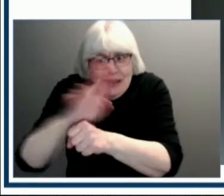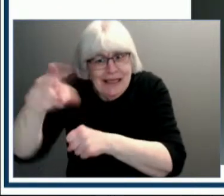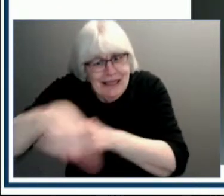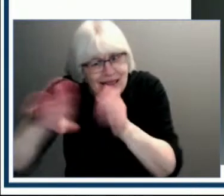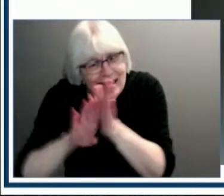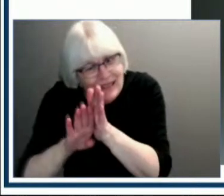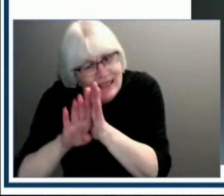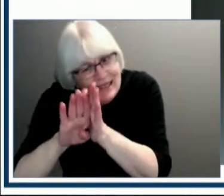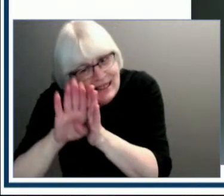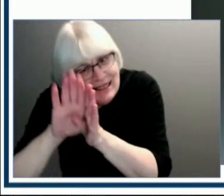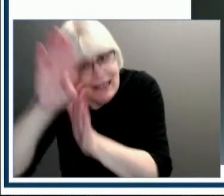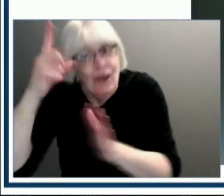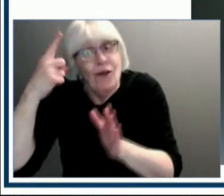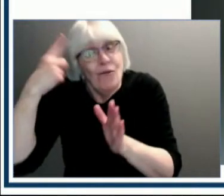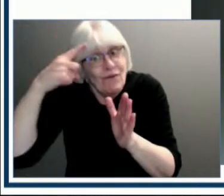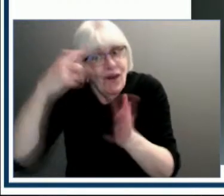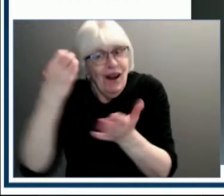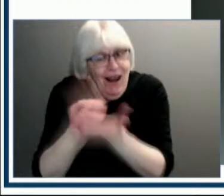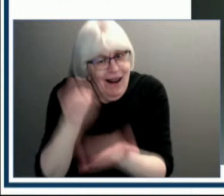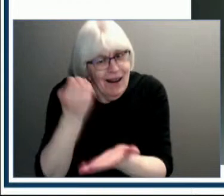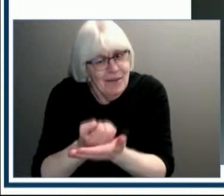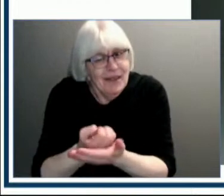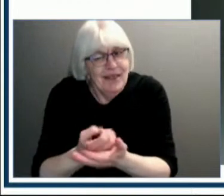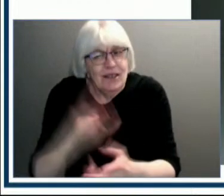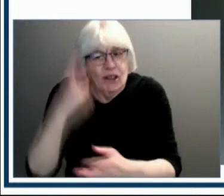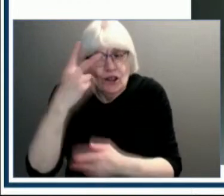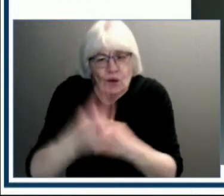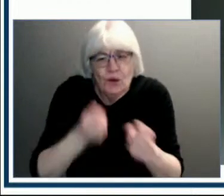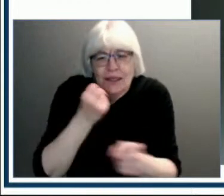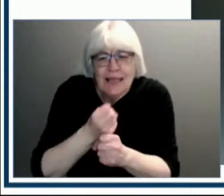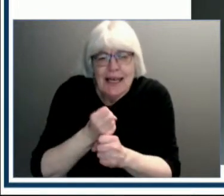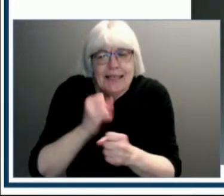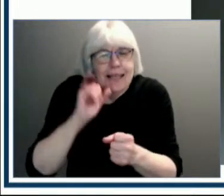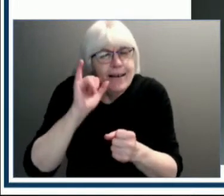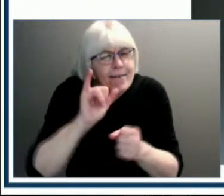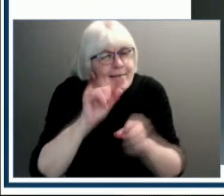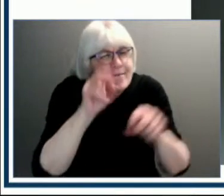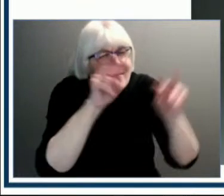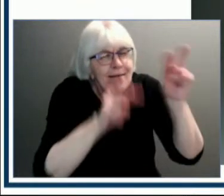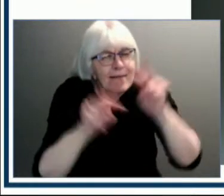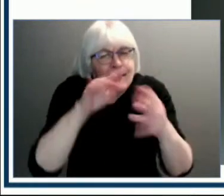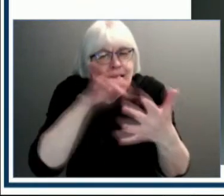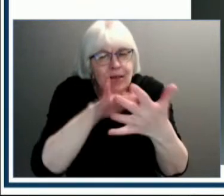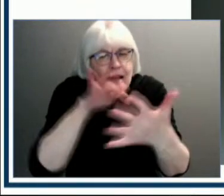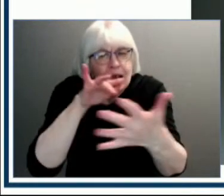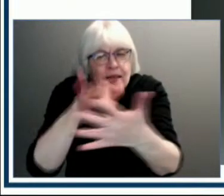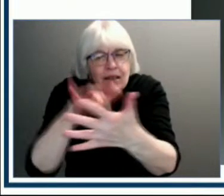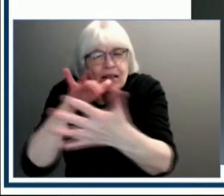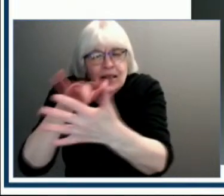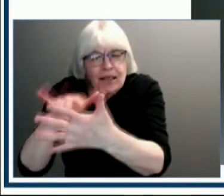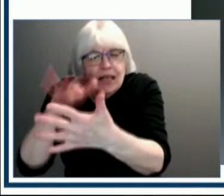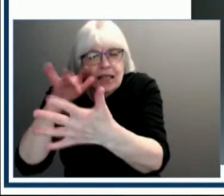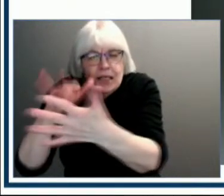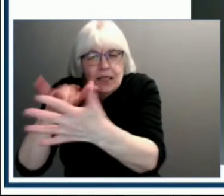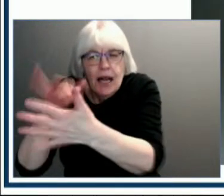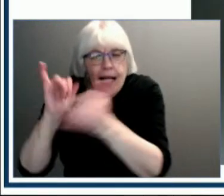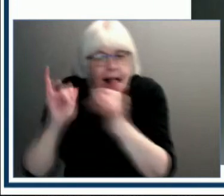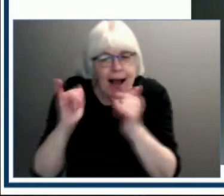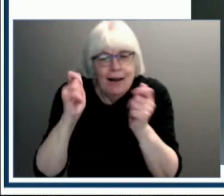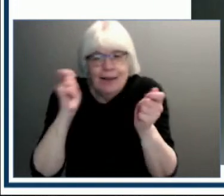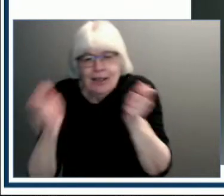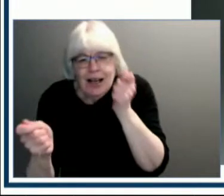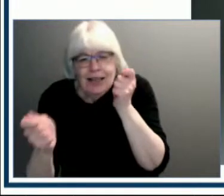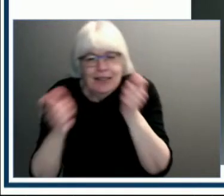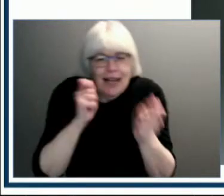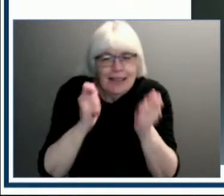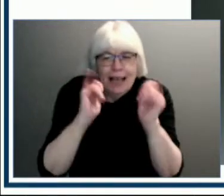COVID over the past 2 years and how to protect ourselves and adapt it to meet the challenges of this latest phase. And that's why we're making